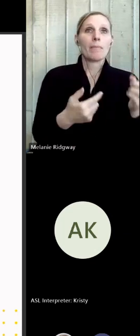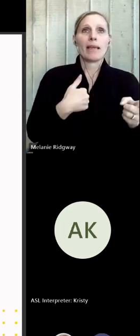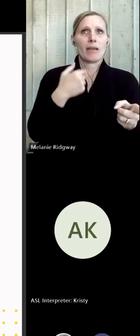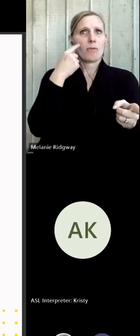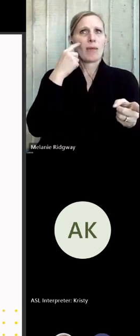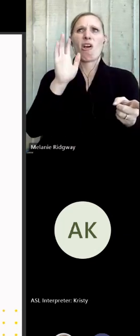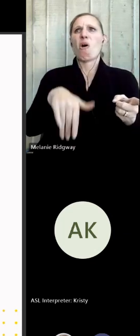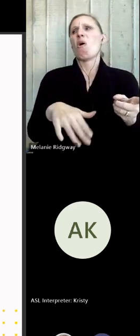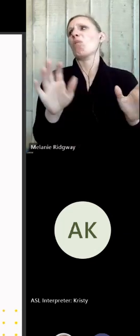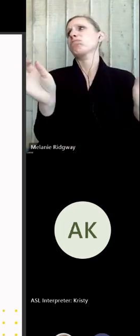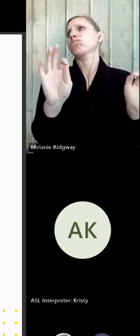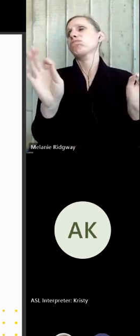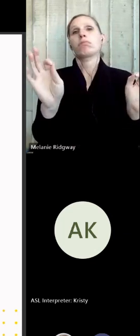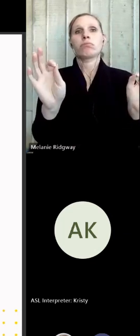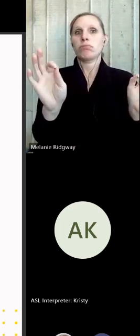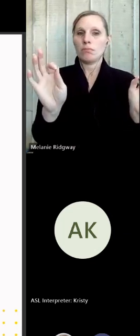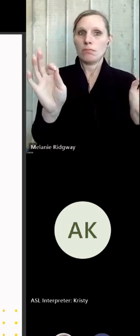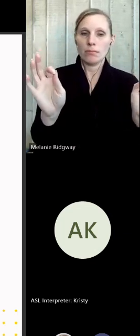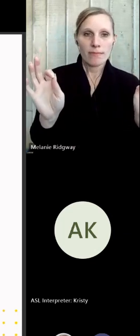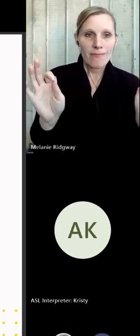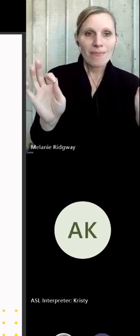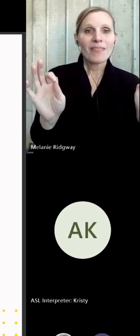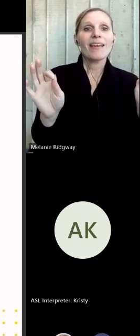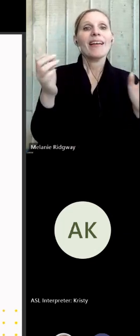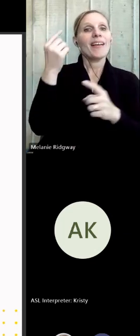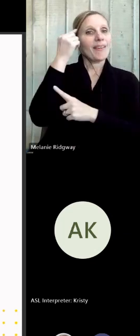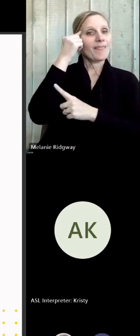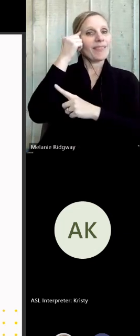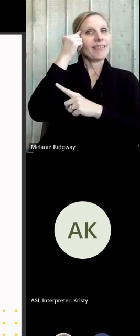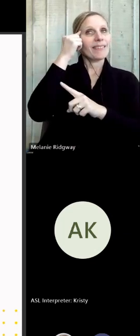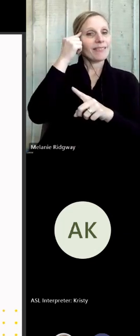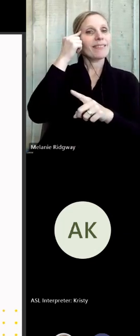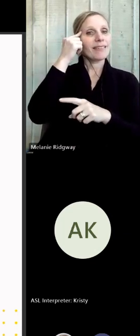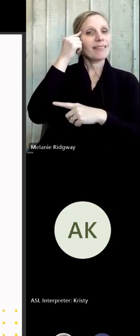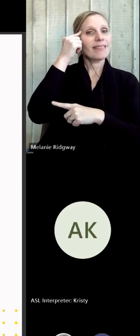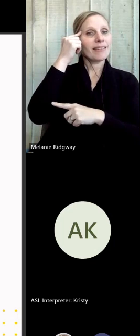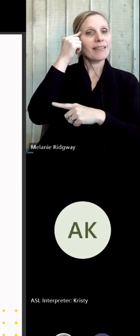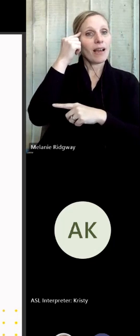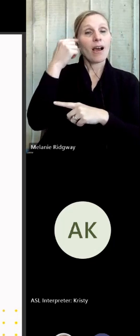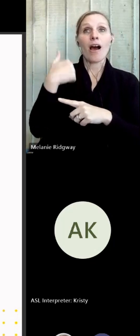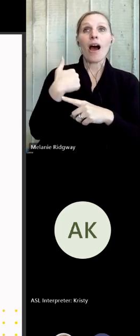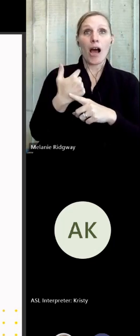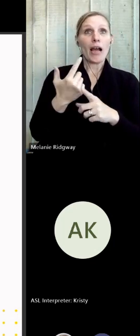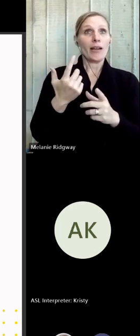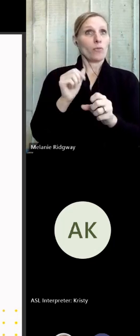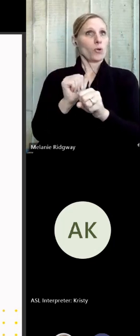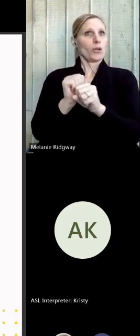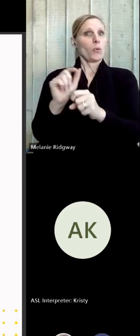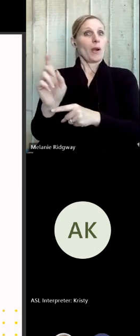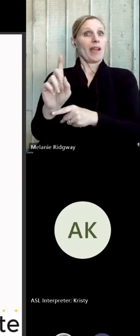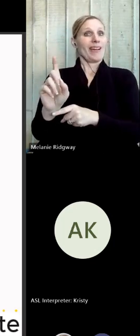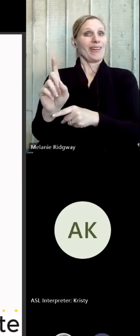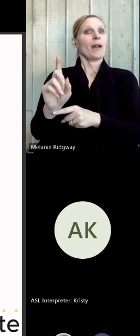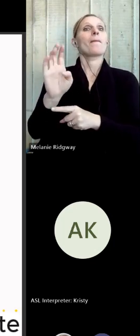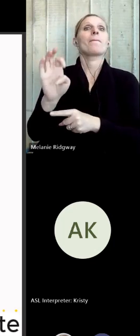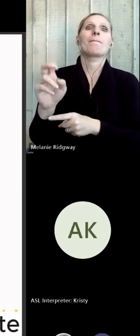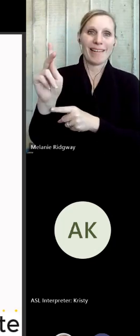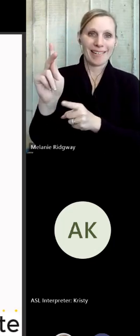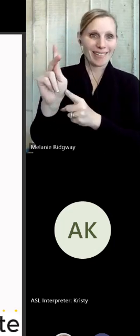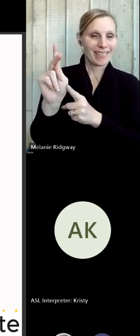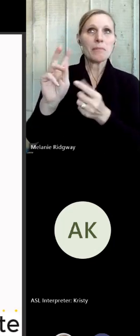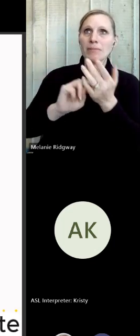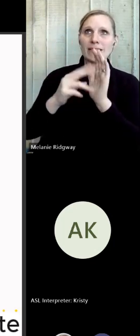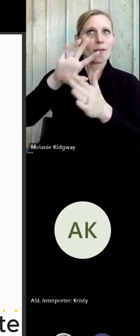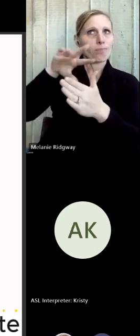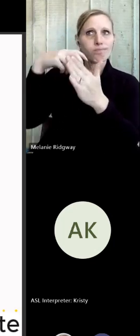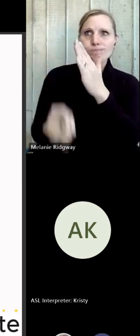example, but if you think about it, I work at a bank. So